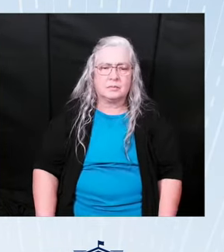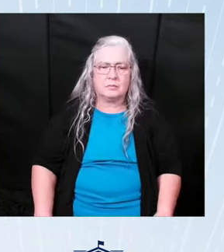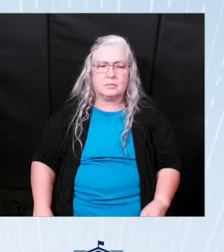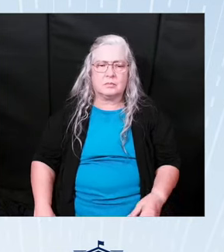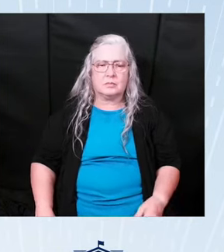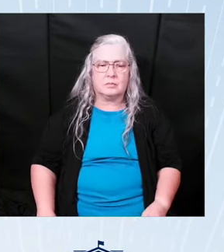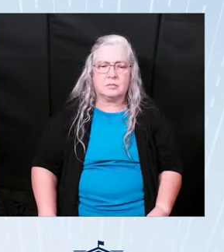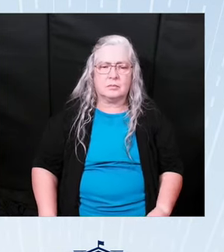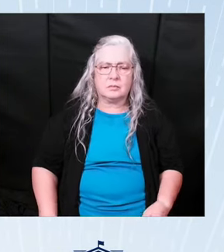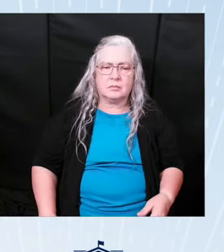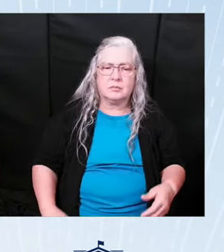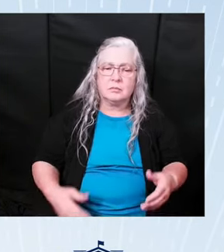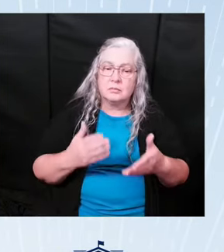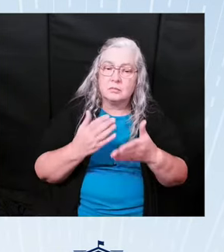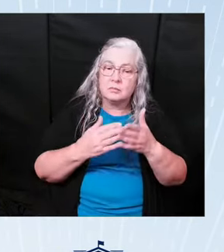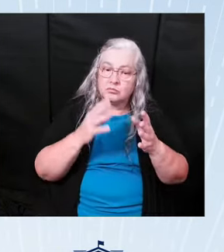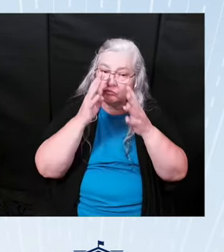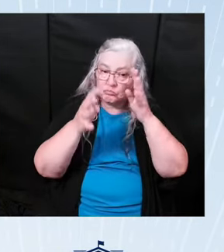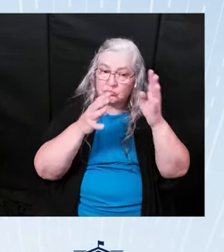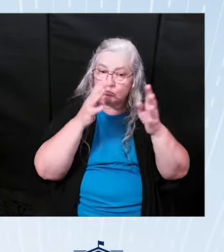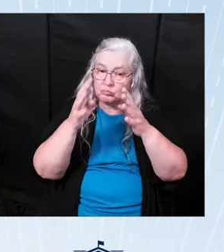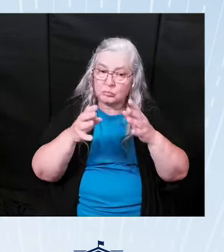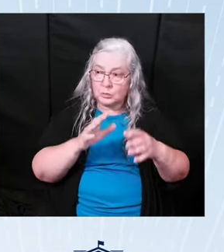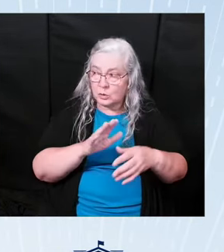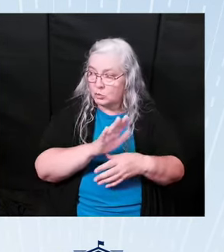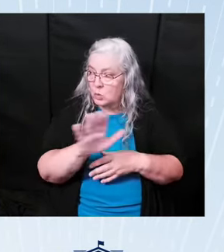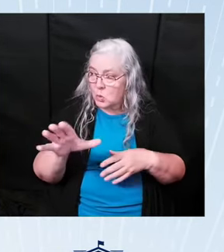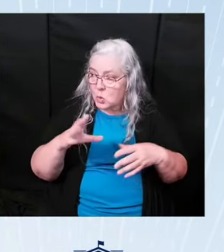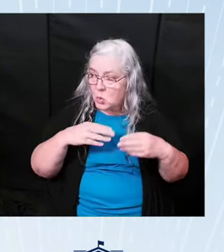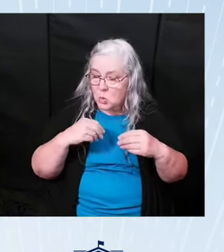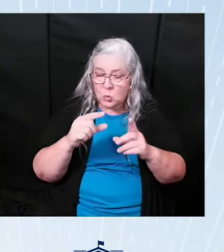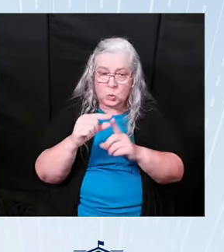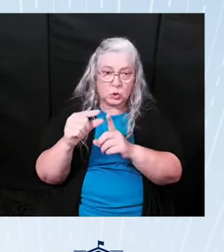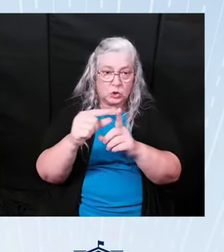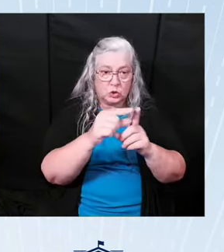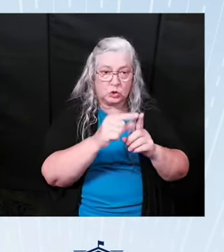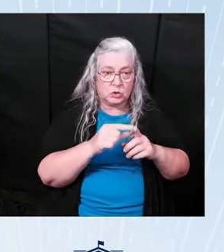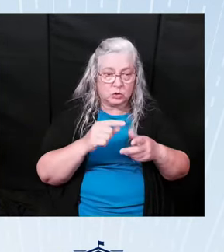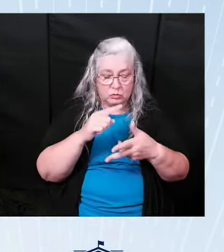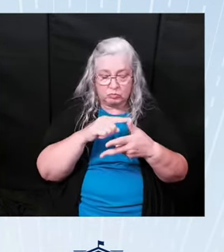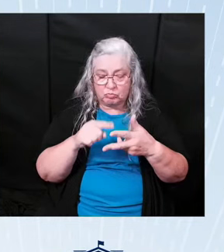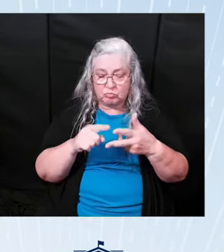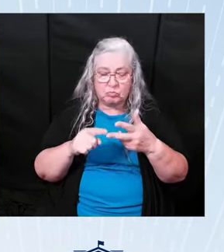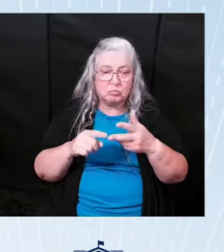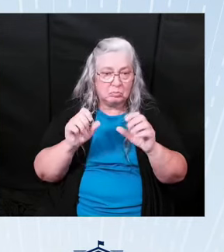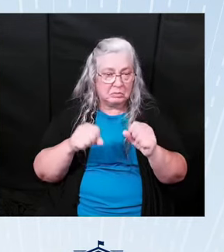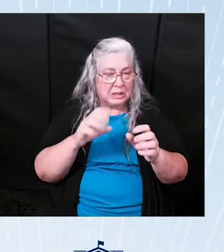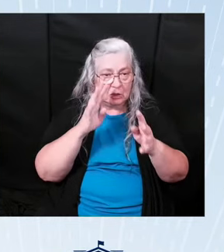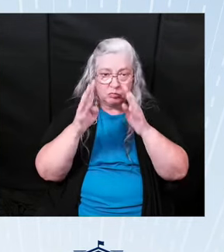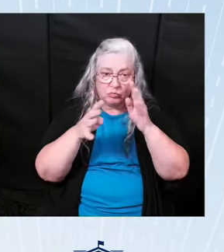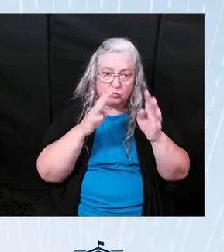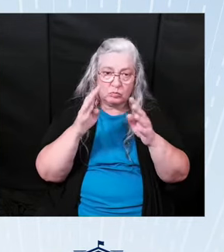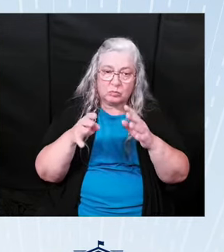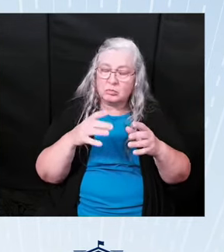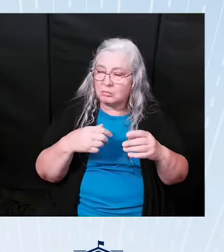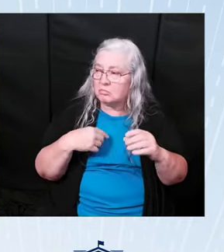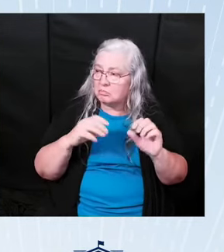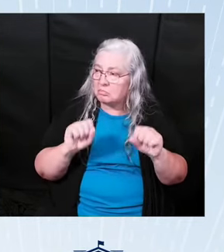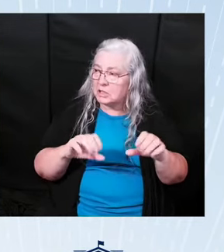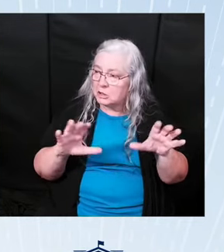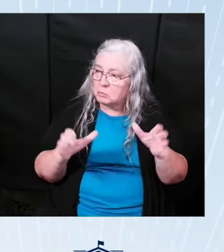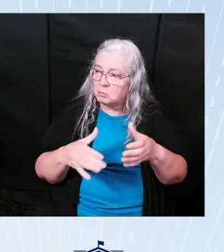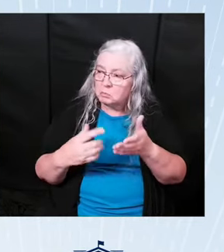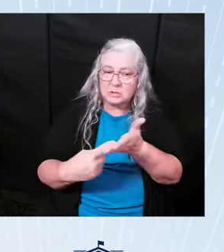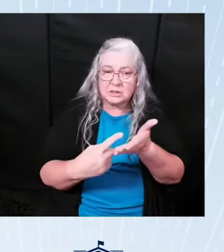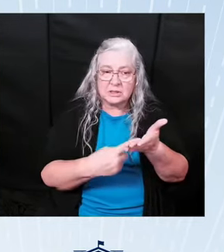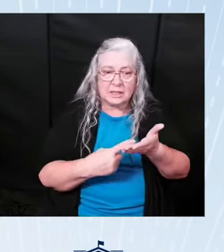descriptors, the three words that you think are most reflective, and that might even be worth kind of sharing at the reception tonight, because there's a lot